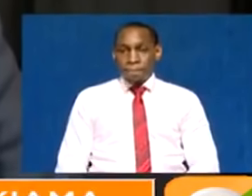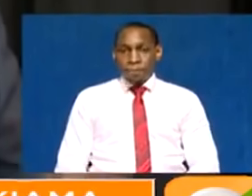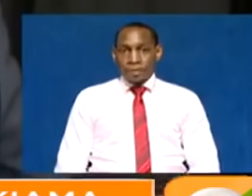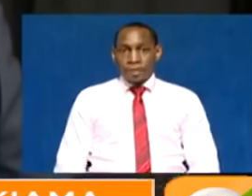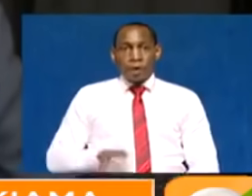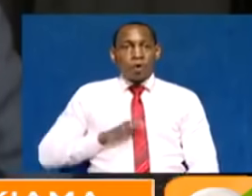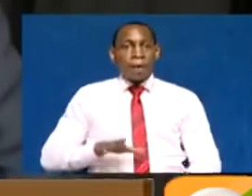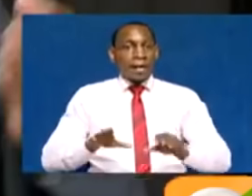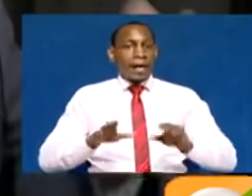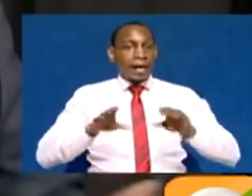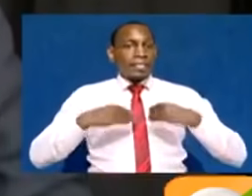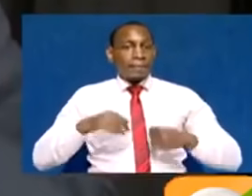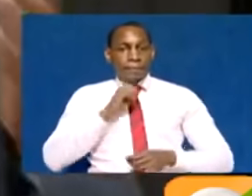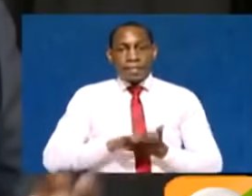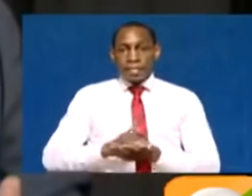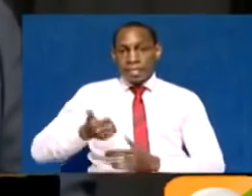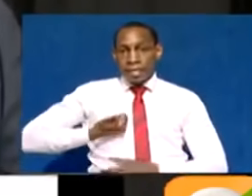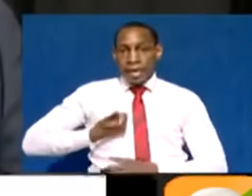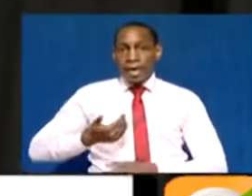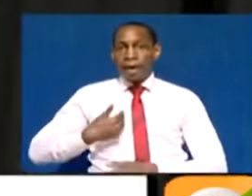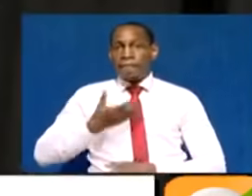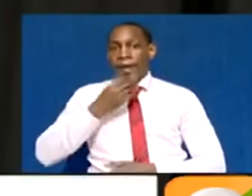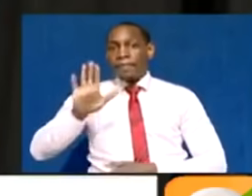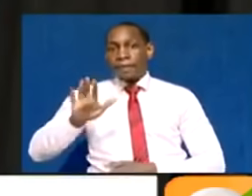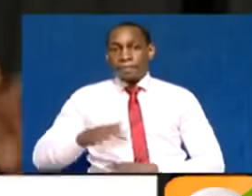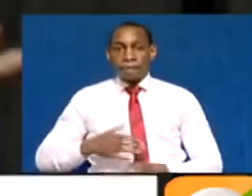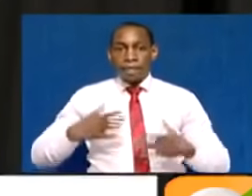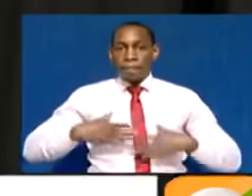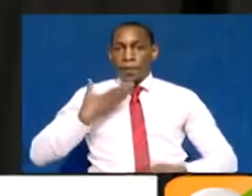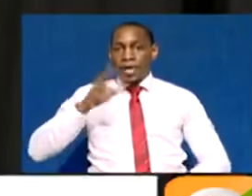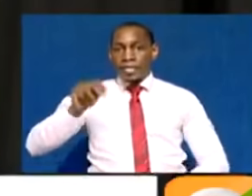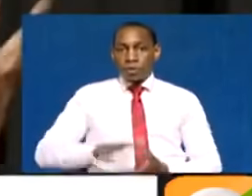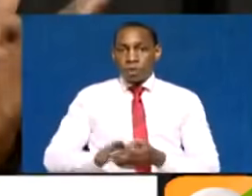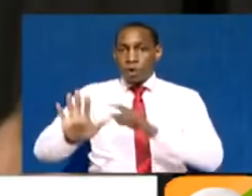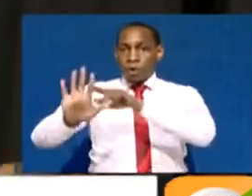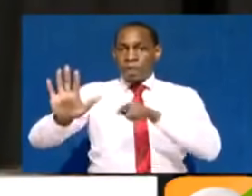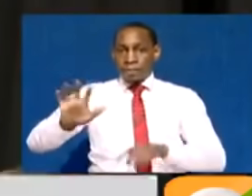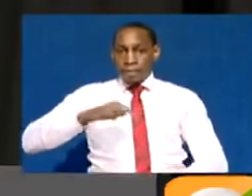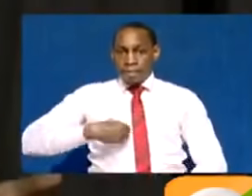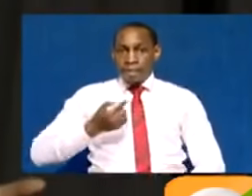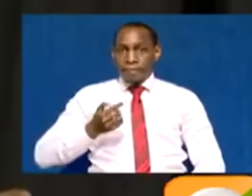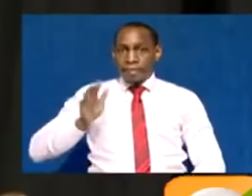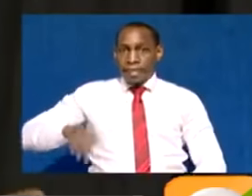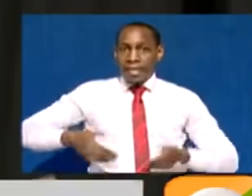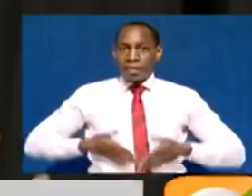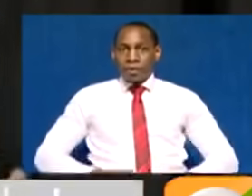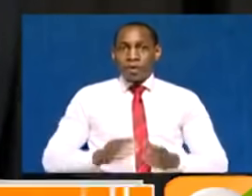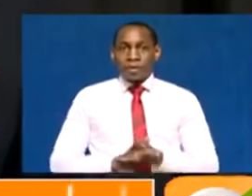Au wamama mmekubali msijana wetu aende na wanaume watano? Kwa hao watano mimi ni kitinda mimba.